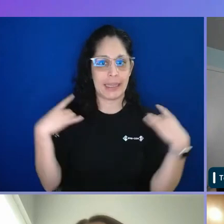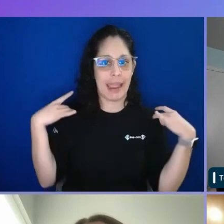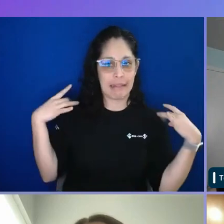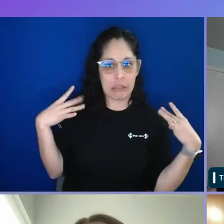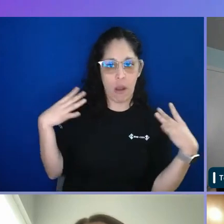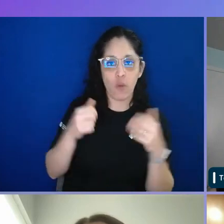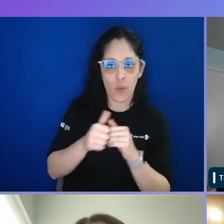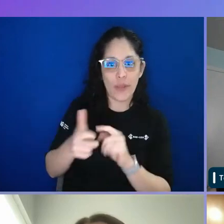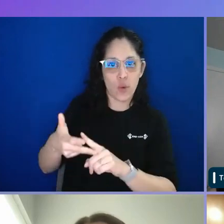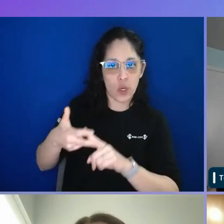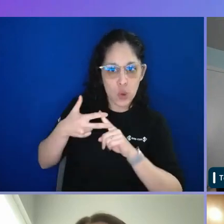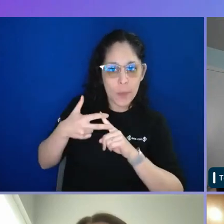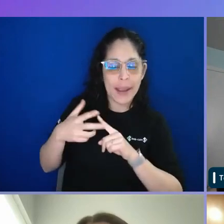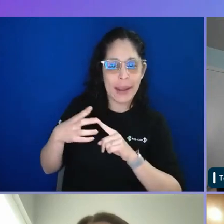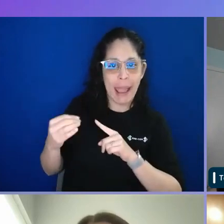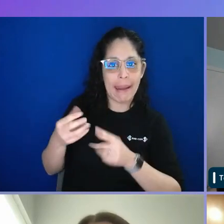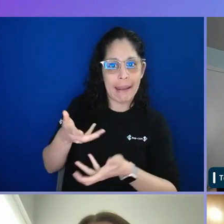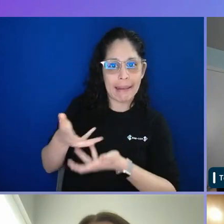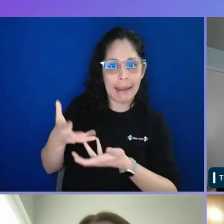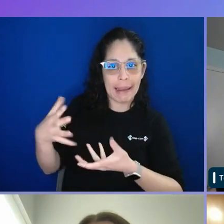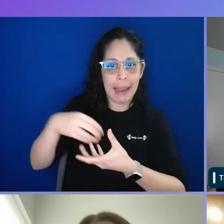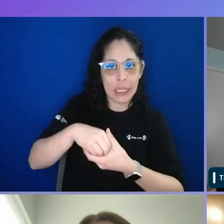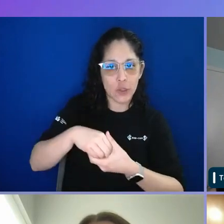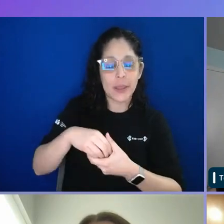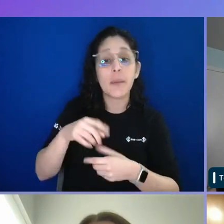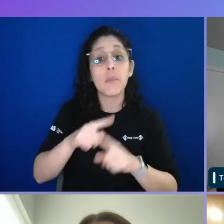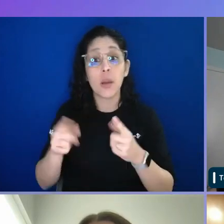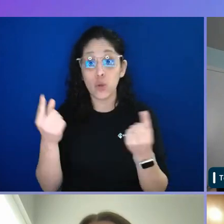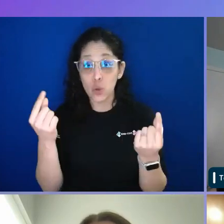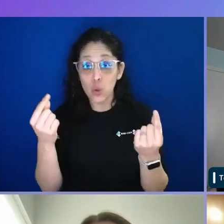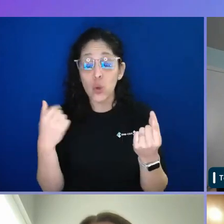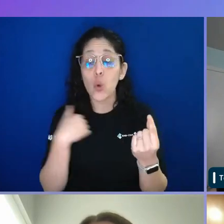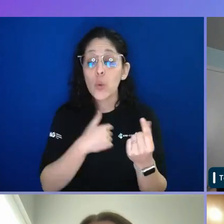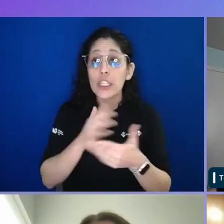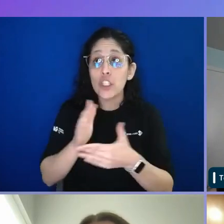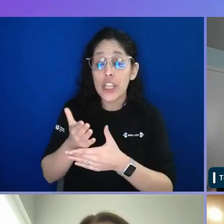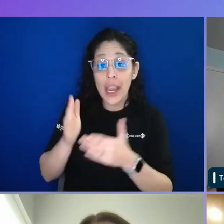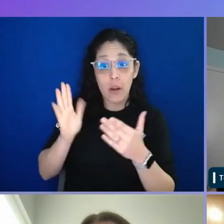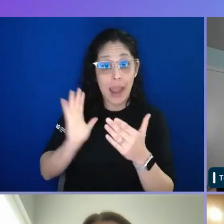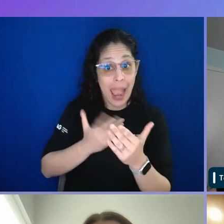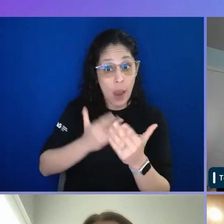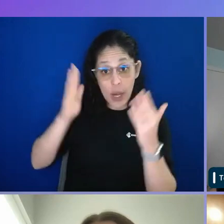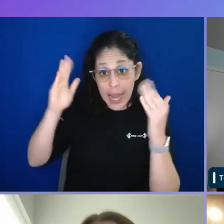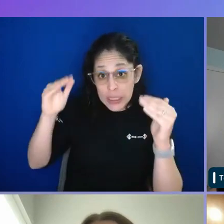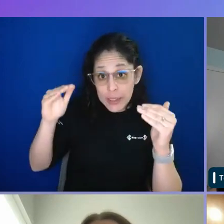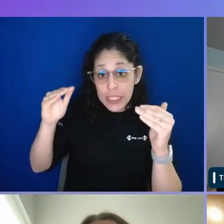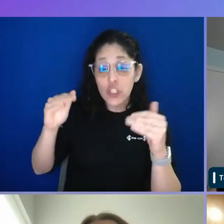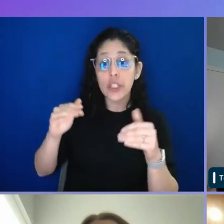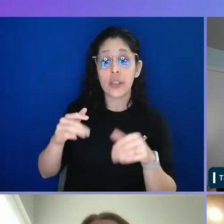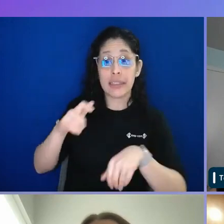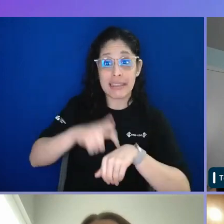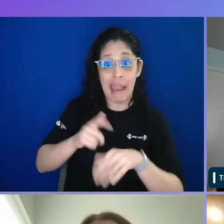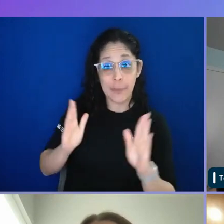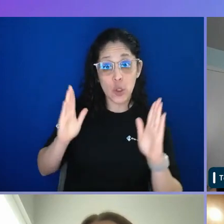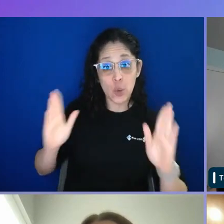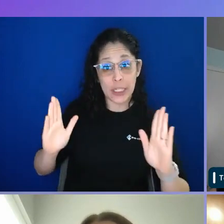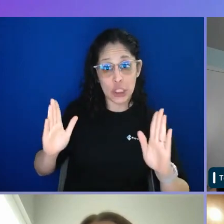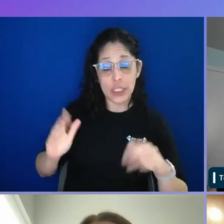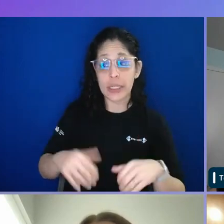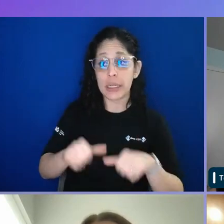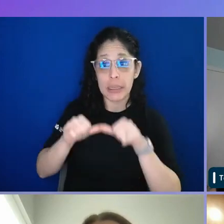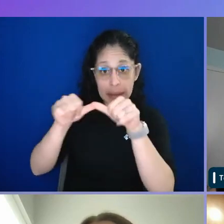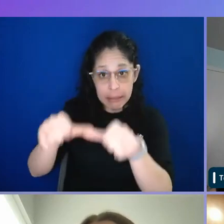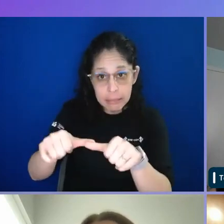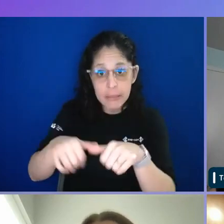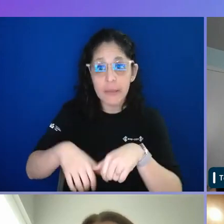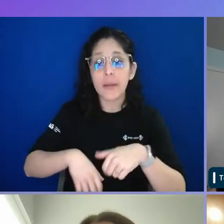actually. But what we did is we shared kind of like expectations of duration, what they'll need